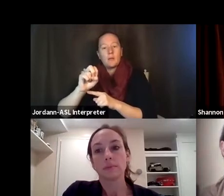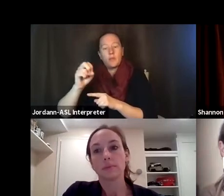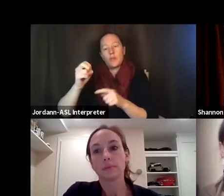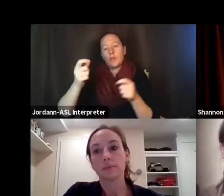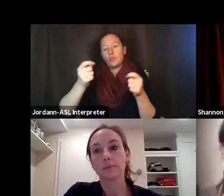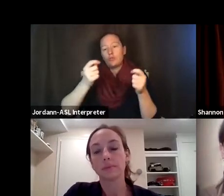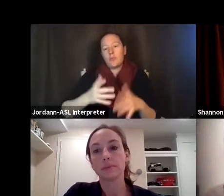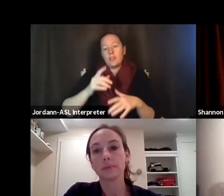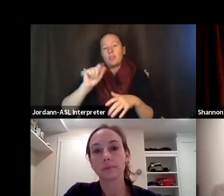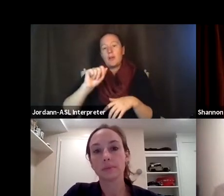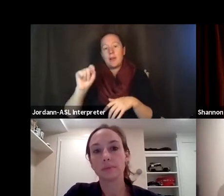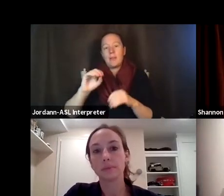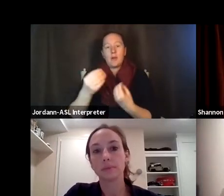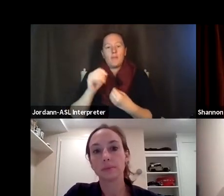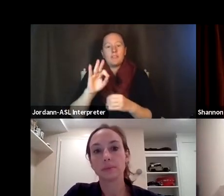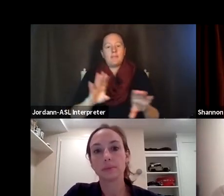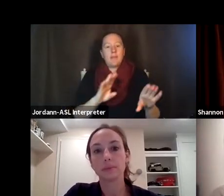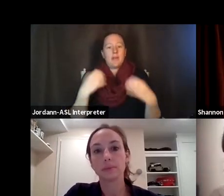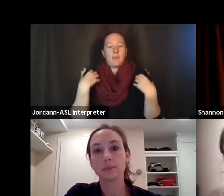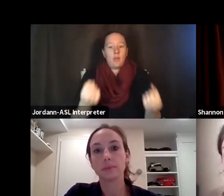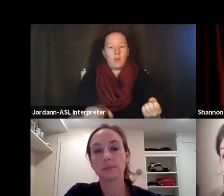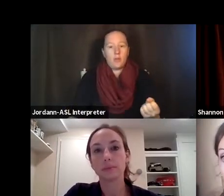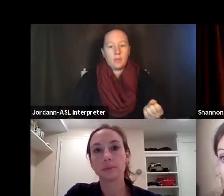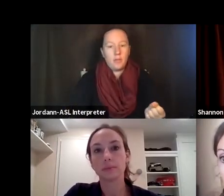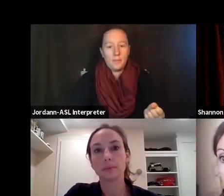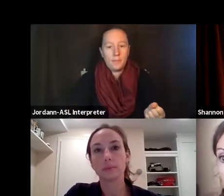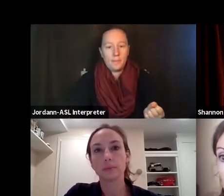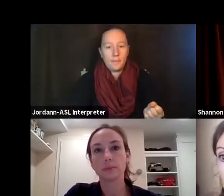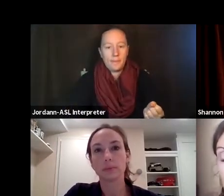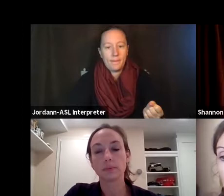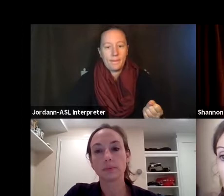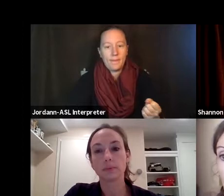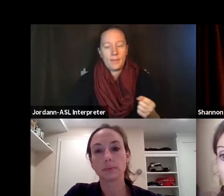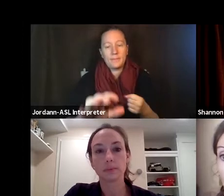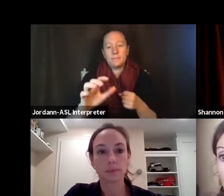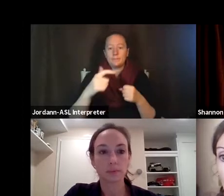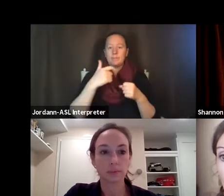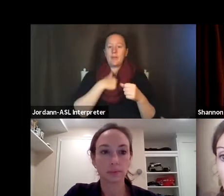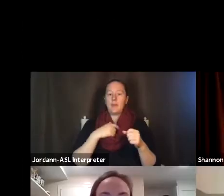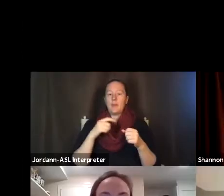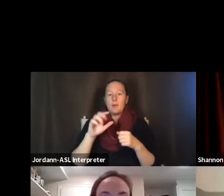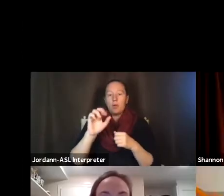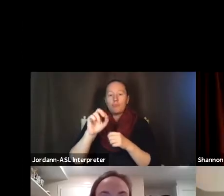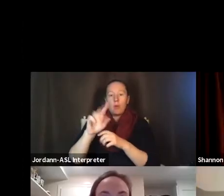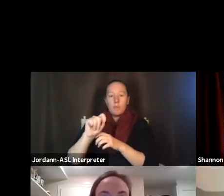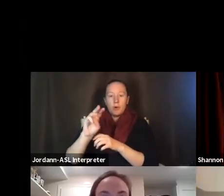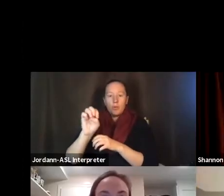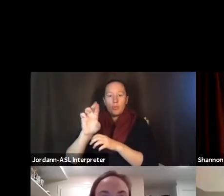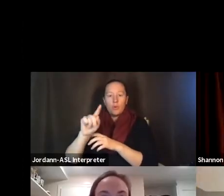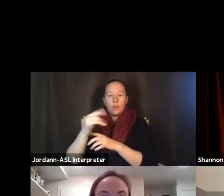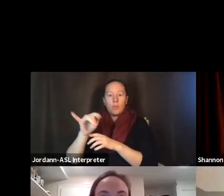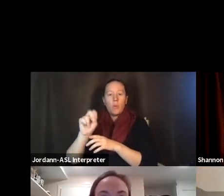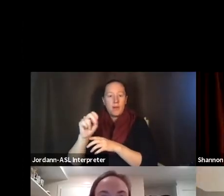Thanks, Liz. I want to thank everybody for coming today. I'm Robert Worthline. I'm the director for the Office of Behavioral Health. And I